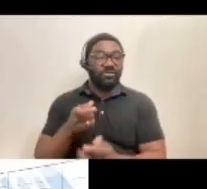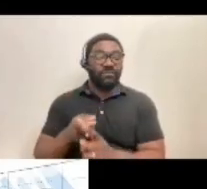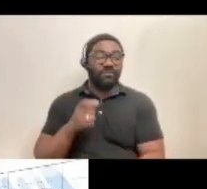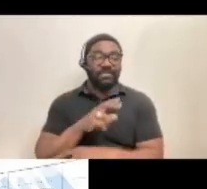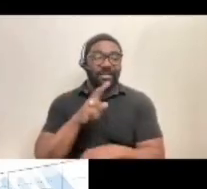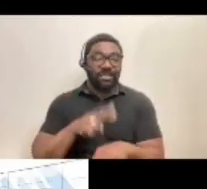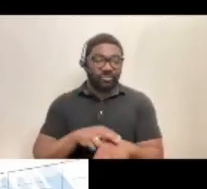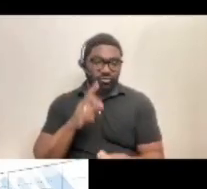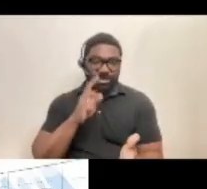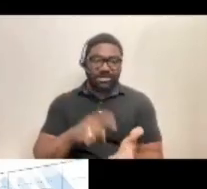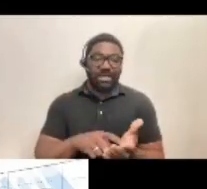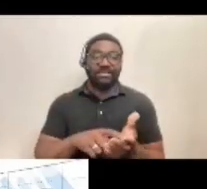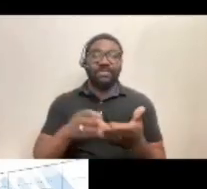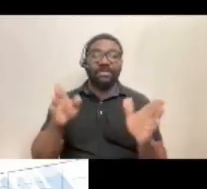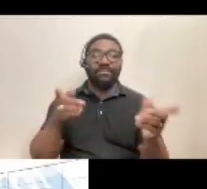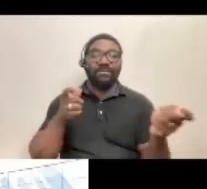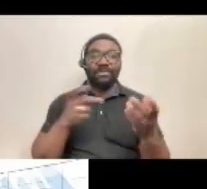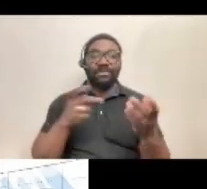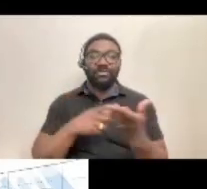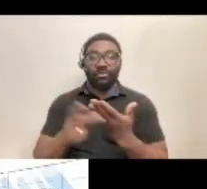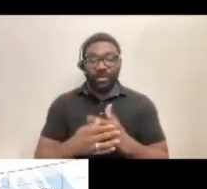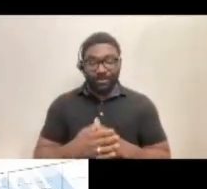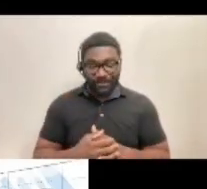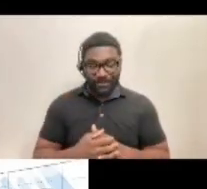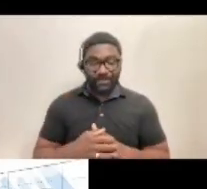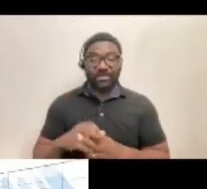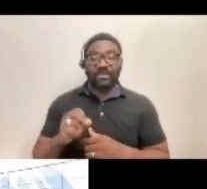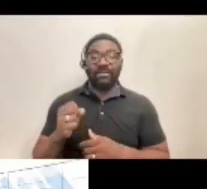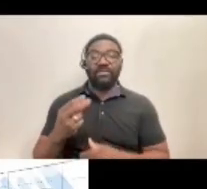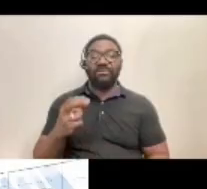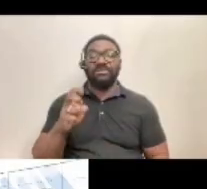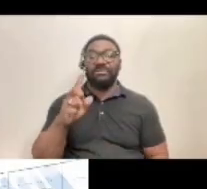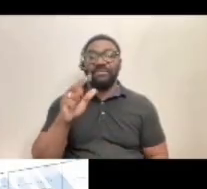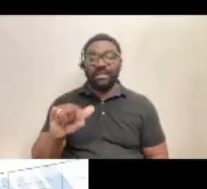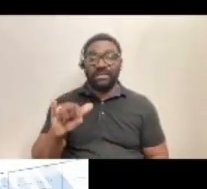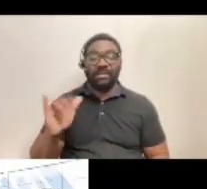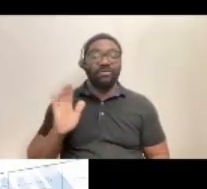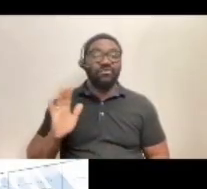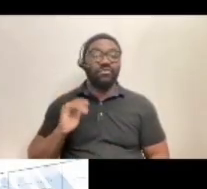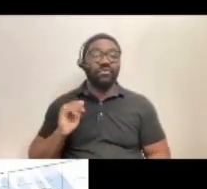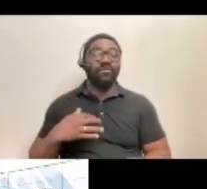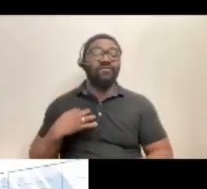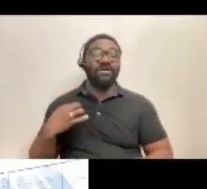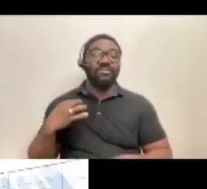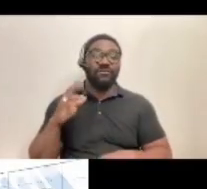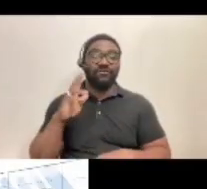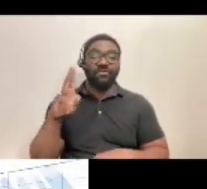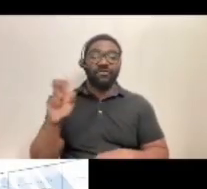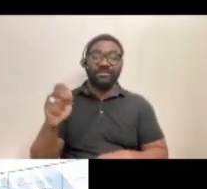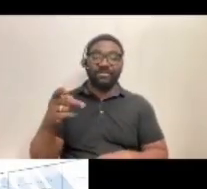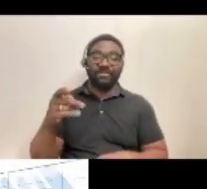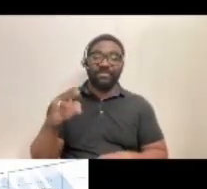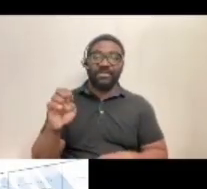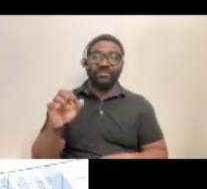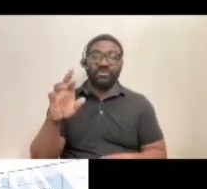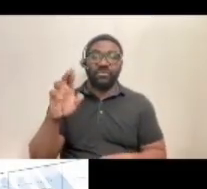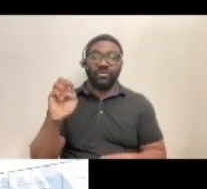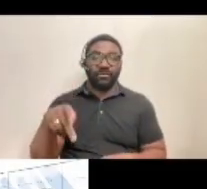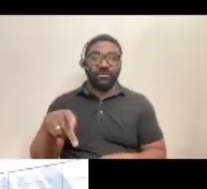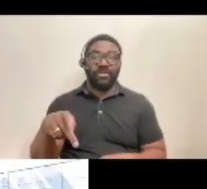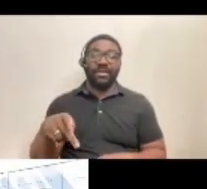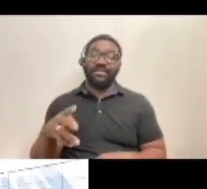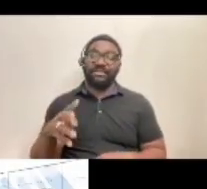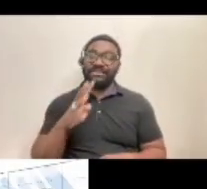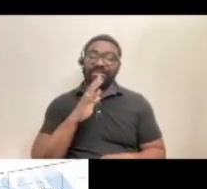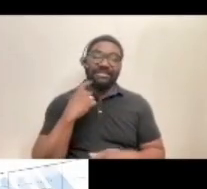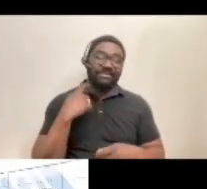Certified Public Manager program. Shelley was a United States Peace Corps volunteer and is bilingual in Spanish. And with that, Shelley, I'm